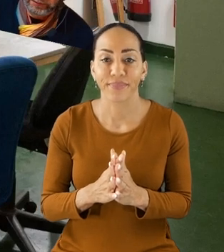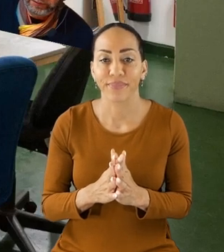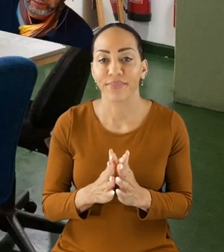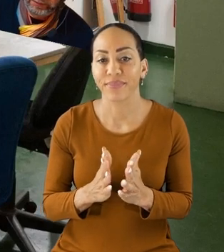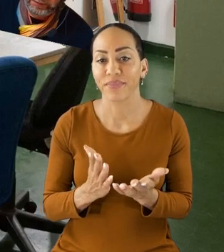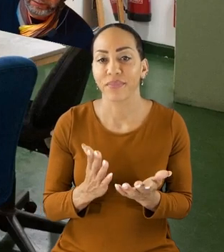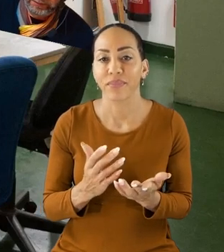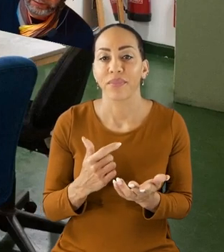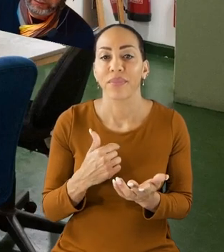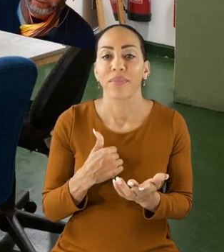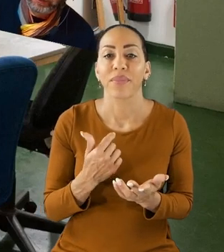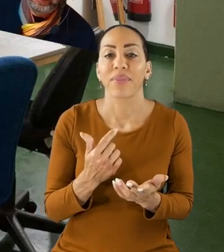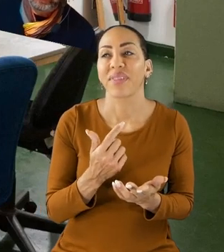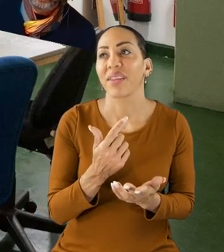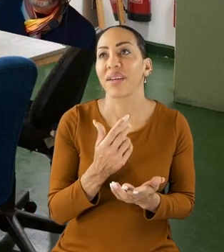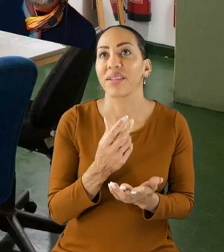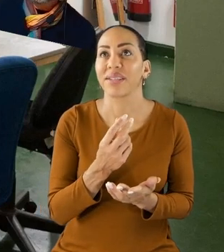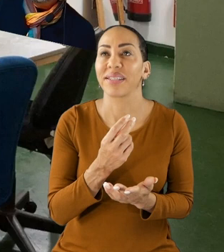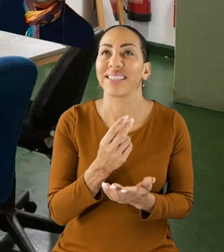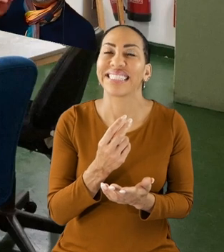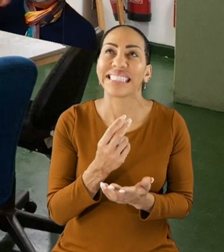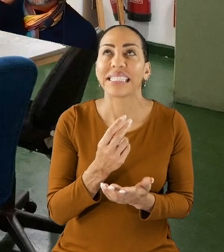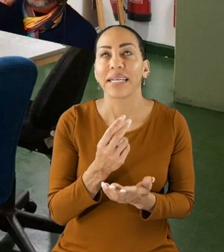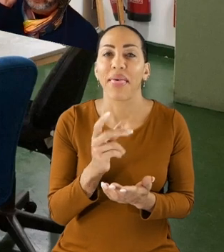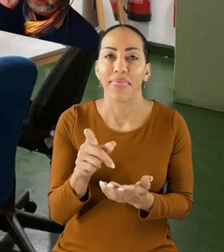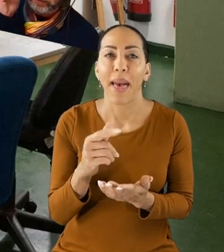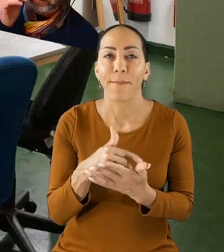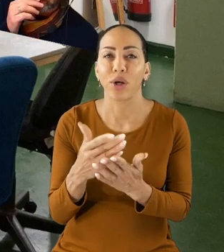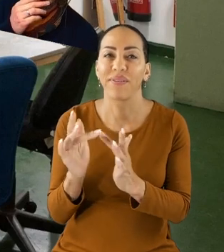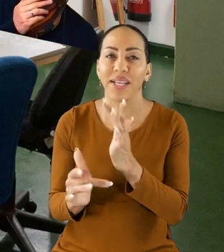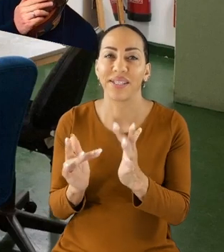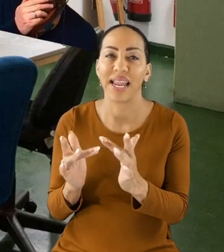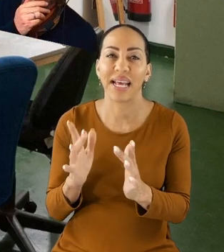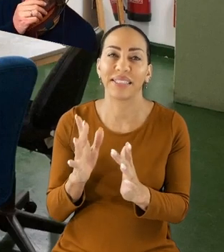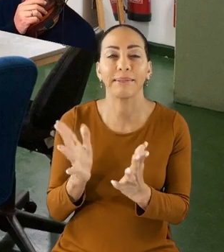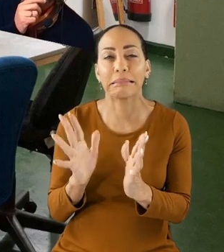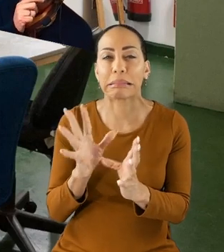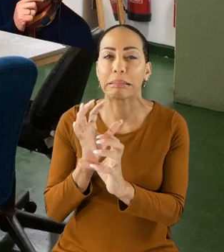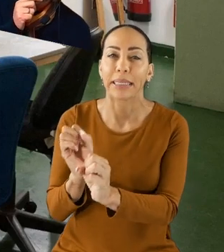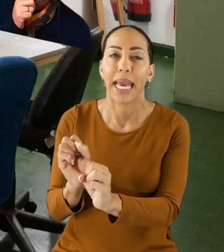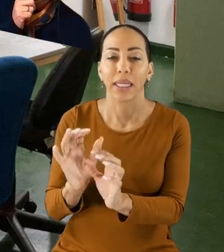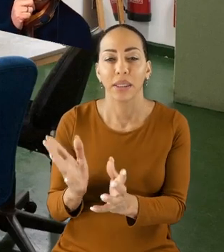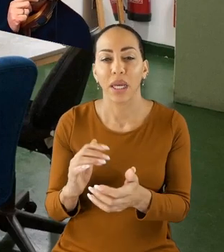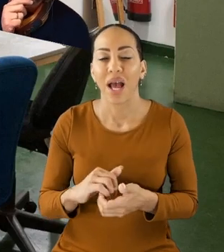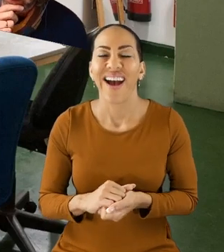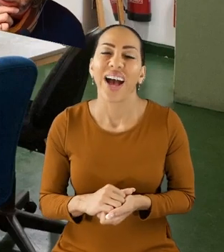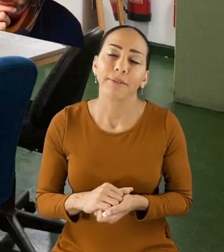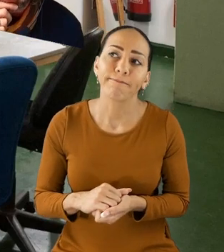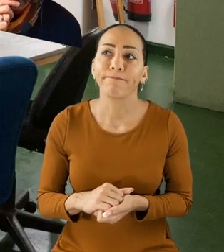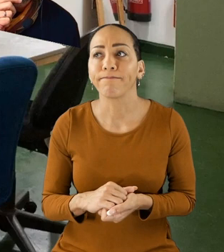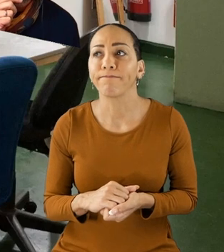hate of the internet, one wants to sort of to temper that or yeah. whatever. But in terms of editing, censoring, or